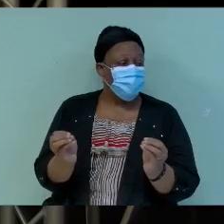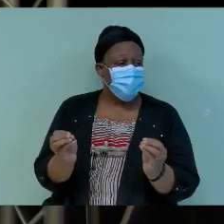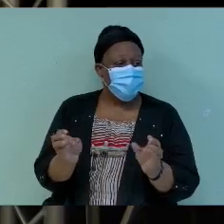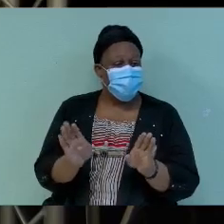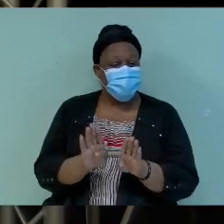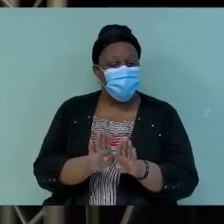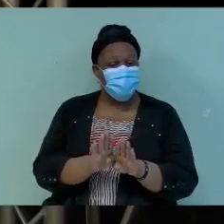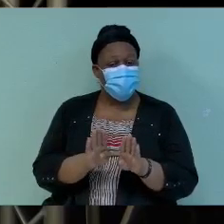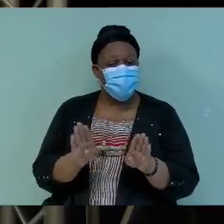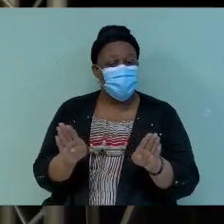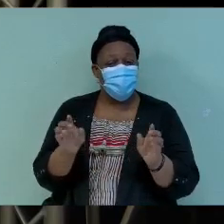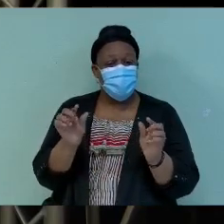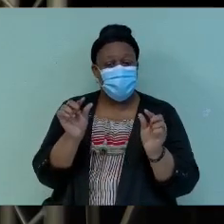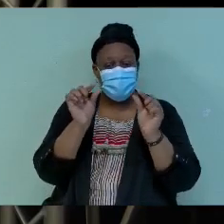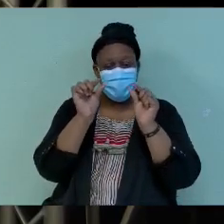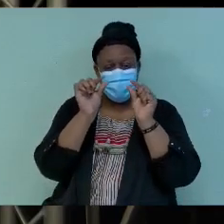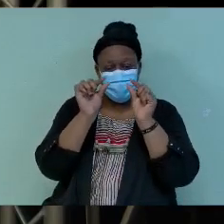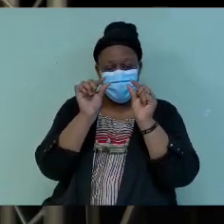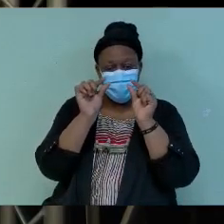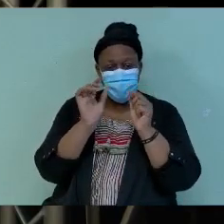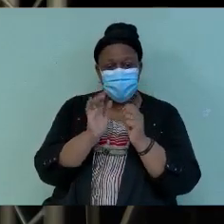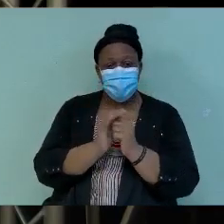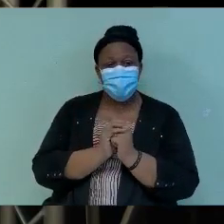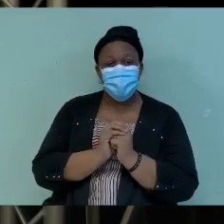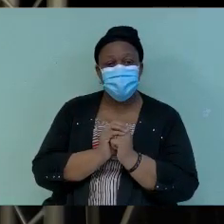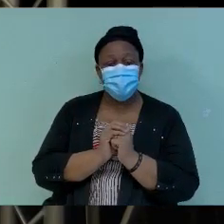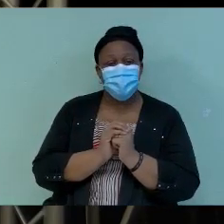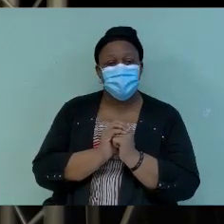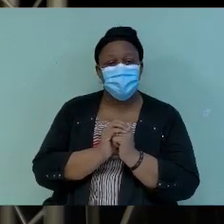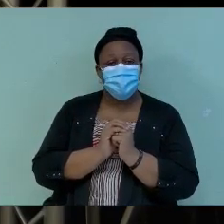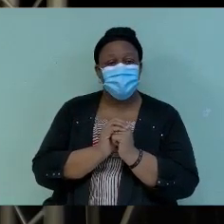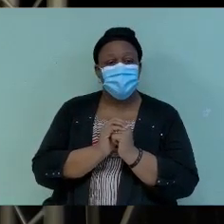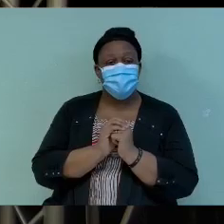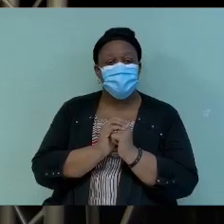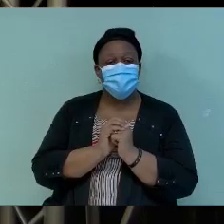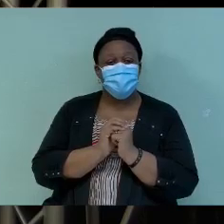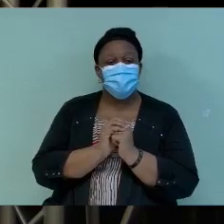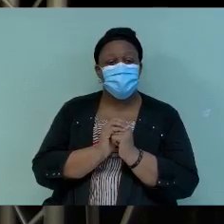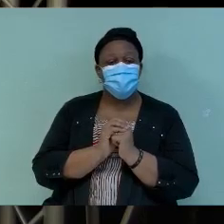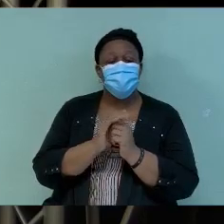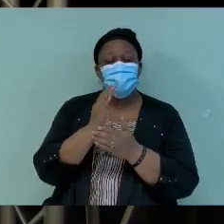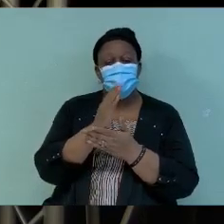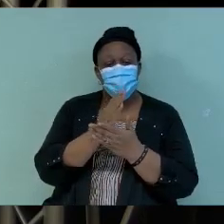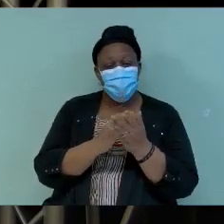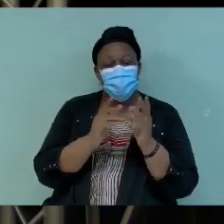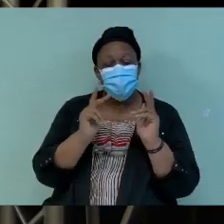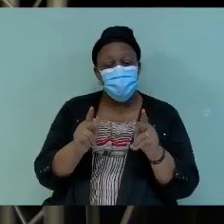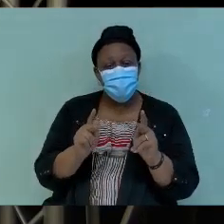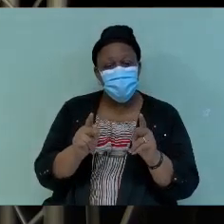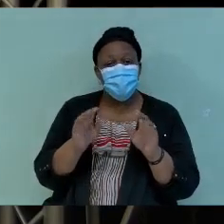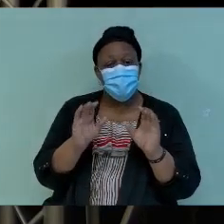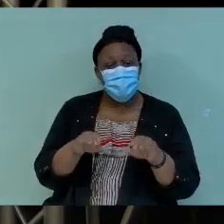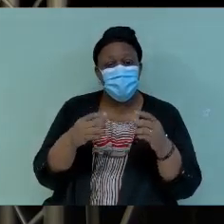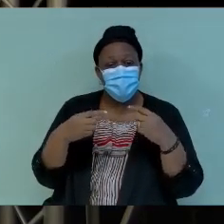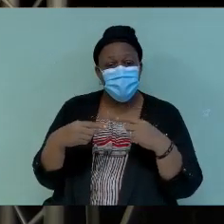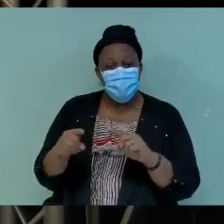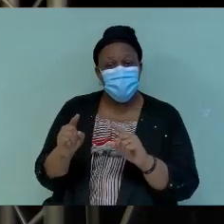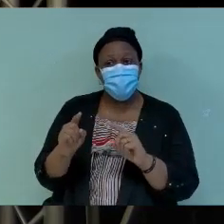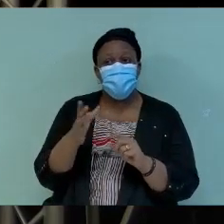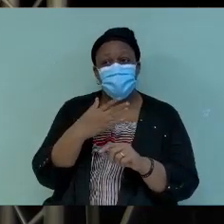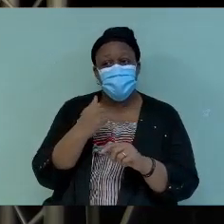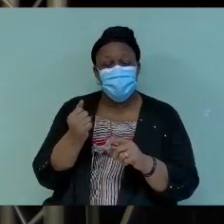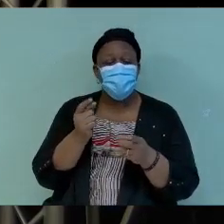as we move back to our responsibilities. And so persons can now come to our offices